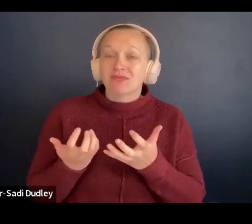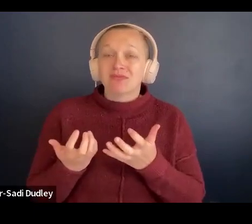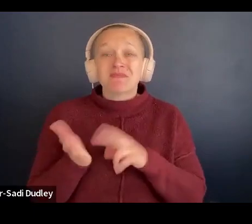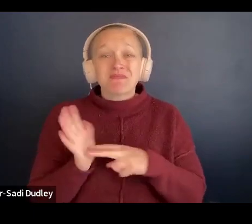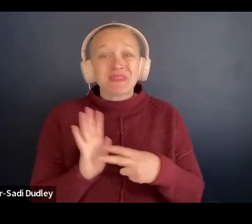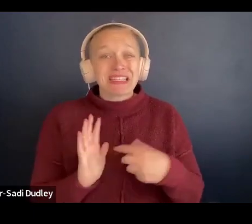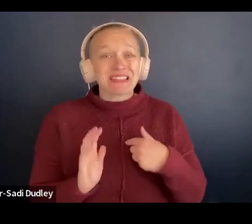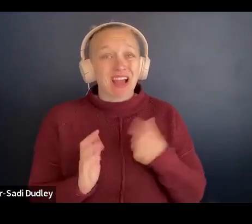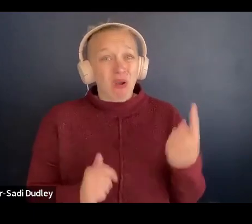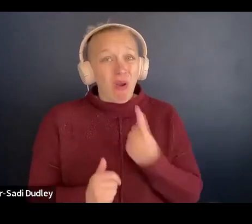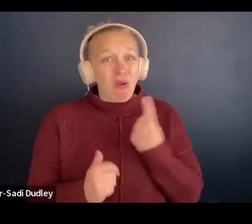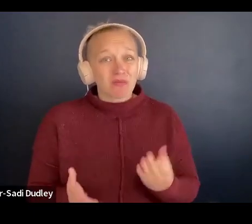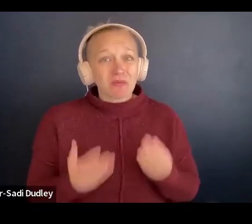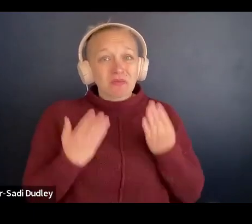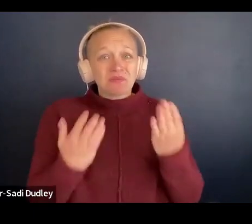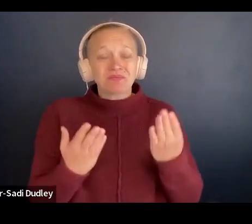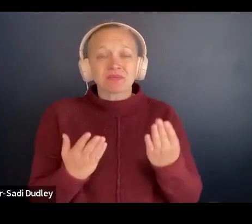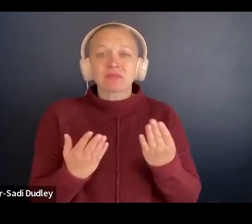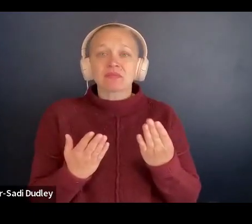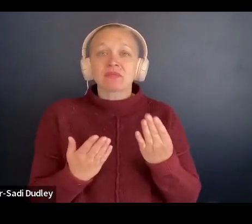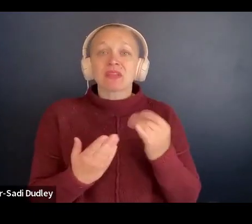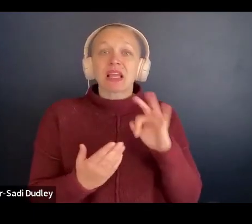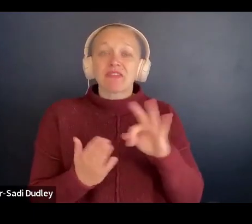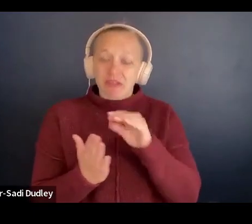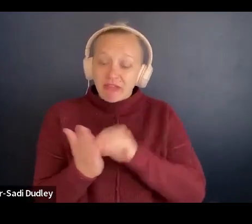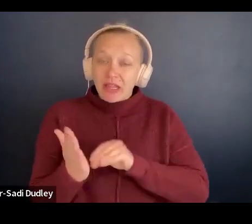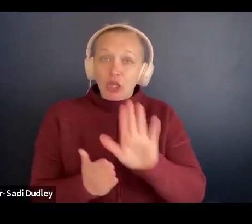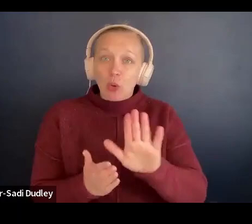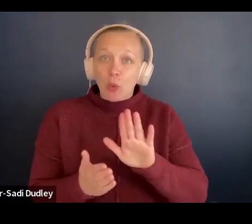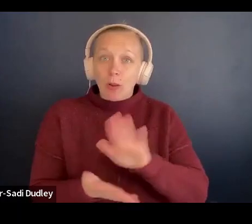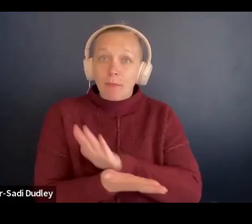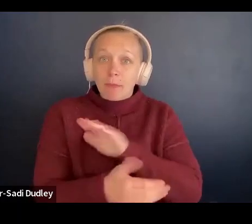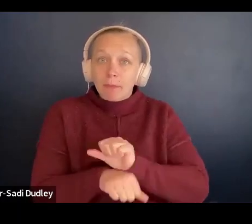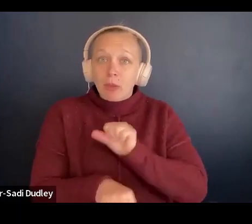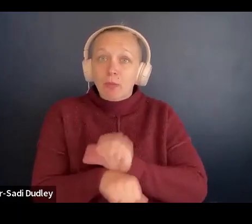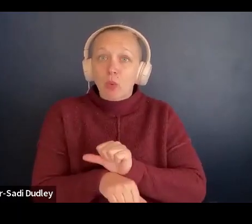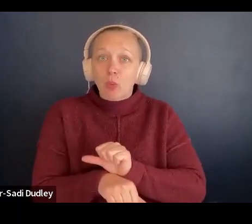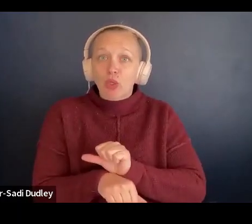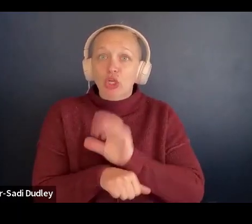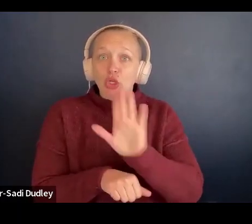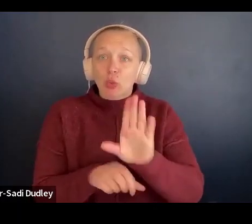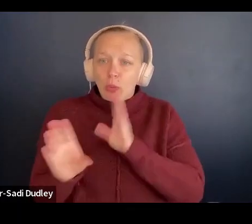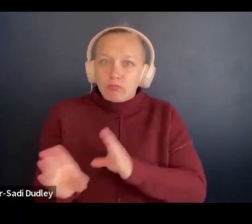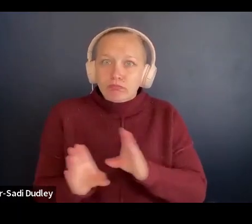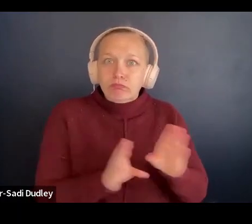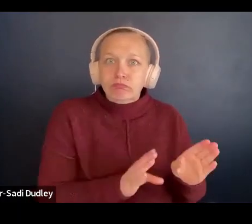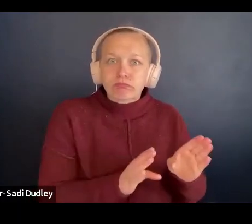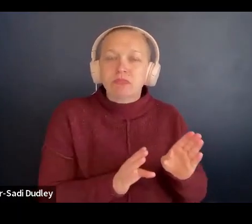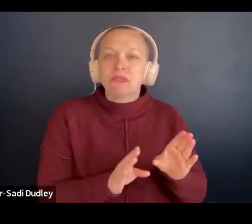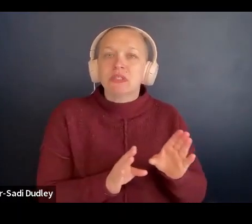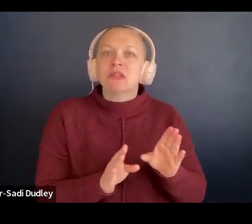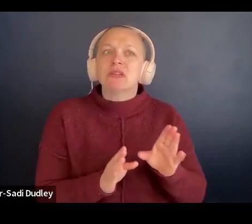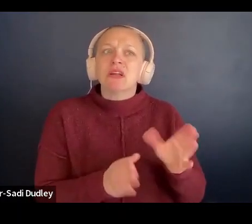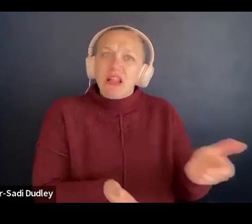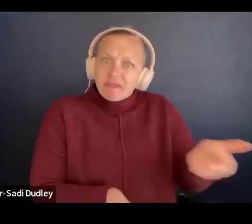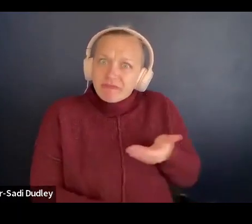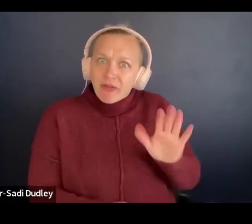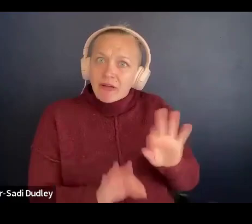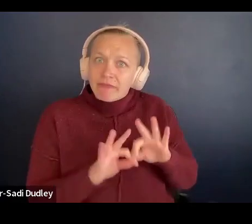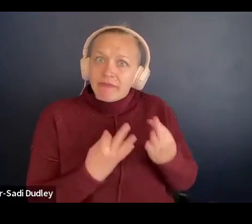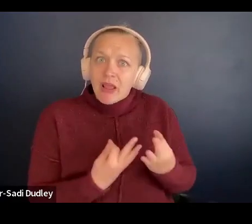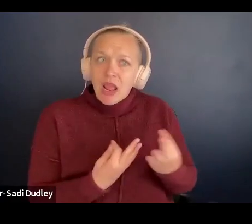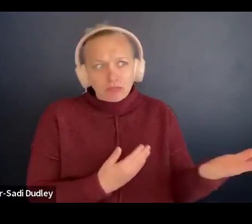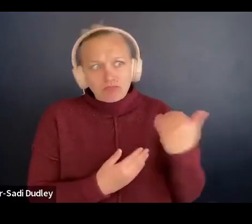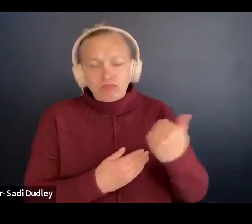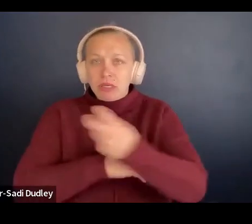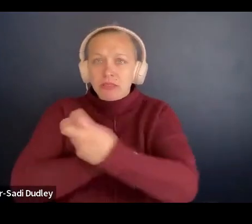ones when filling out end of life arrangements and to talk about it as a family. Talk about why you